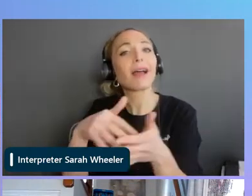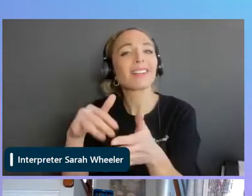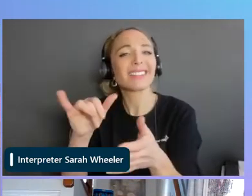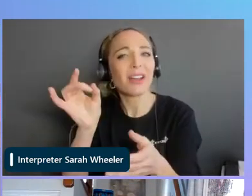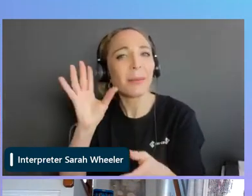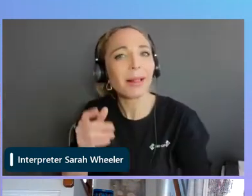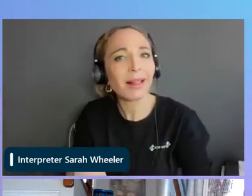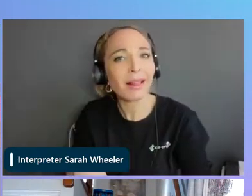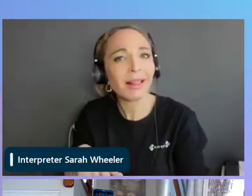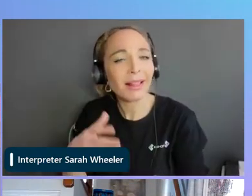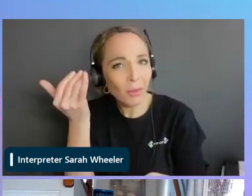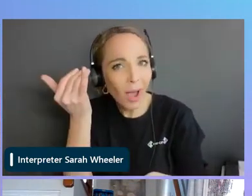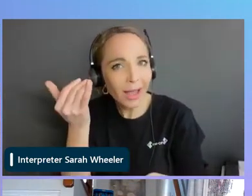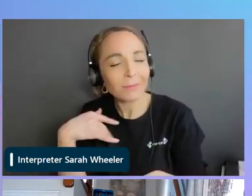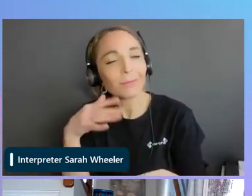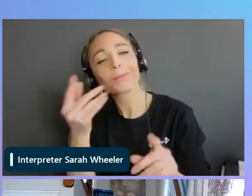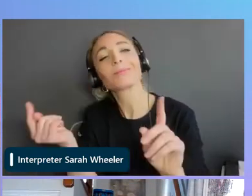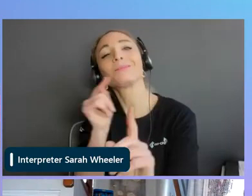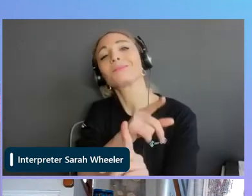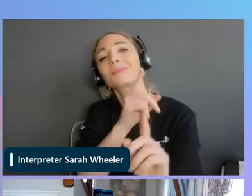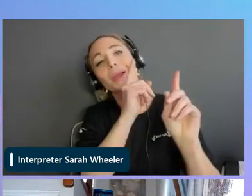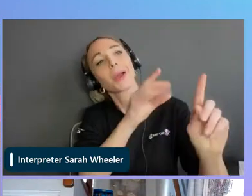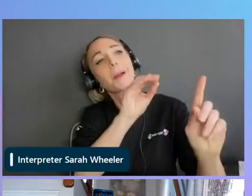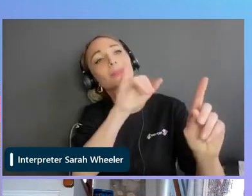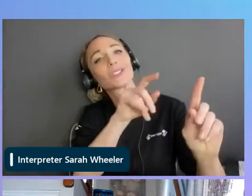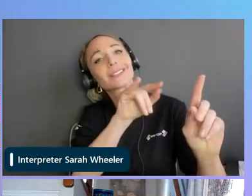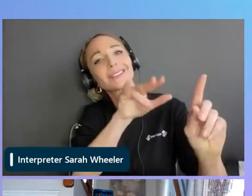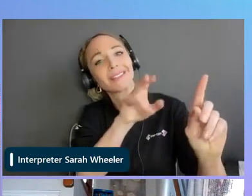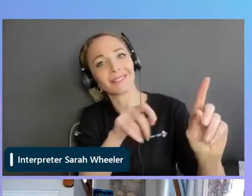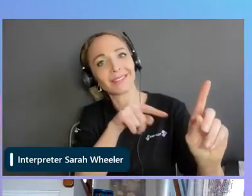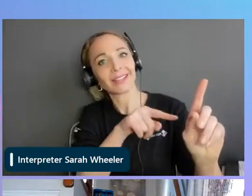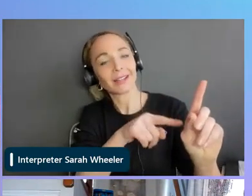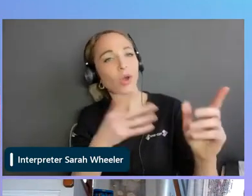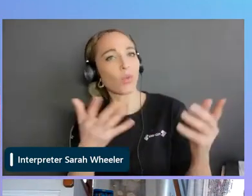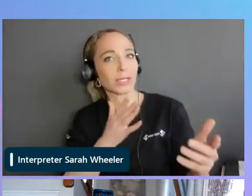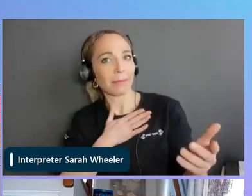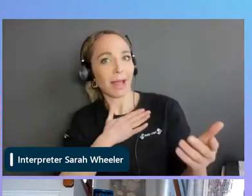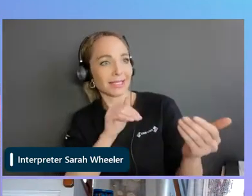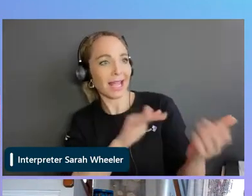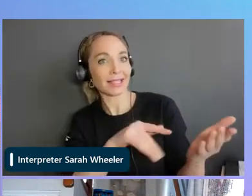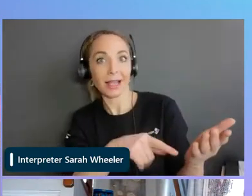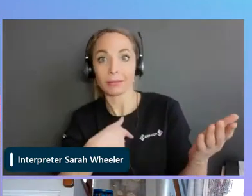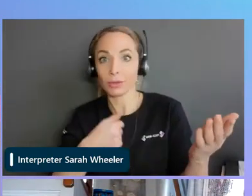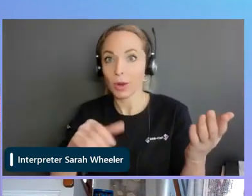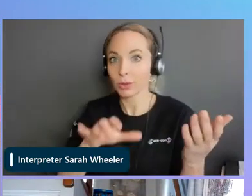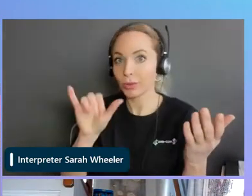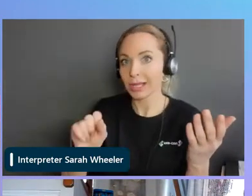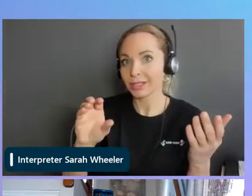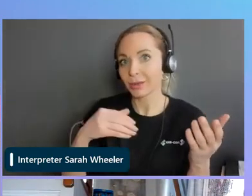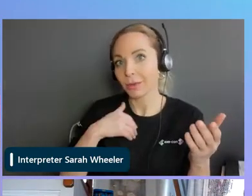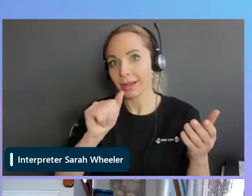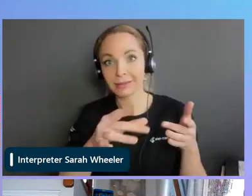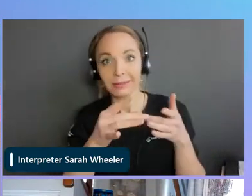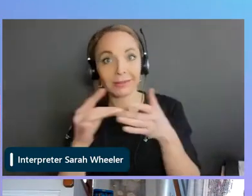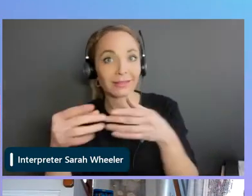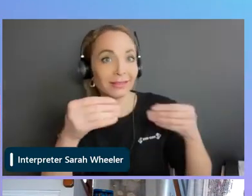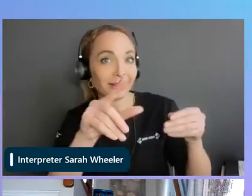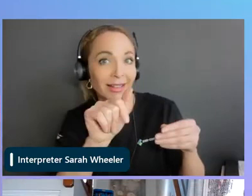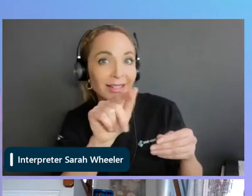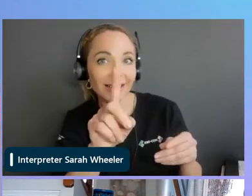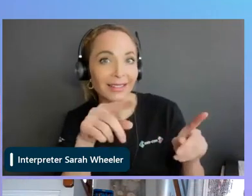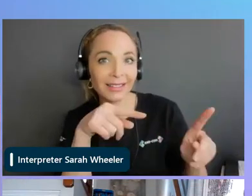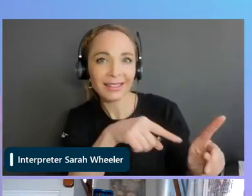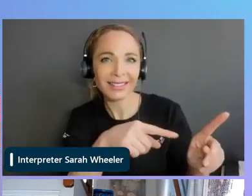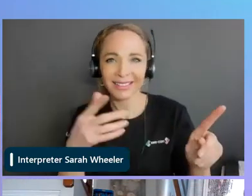the objective of that tactic. I'm trying to do that so I can drive sales leads. What is the number of case studies telling me about whether or not the sales